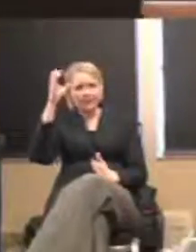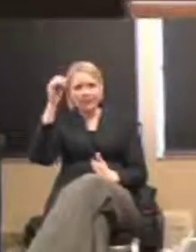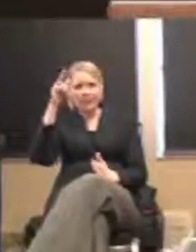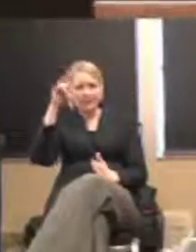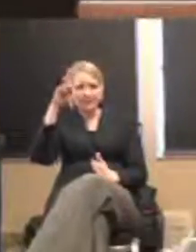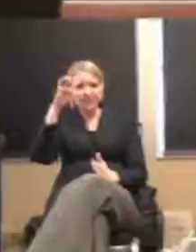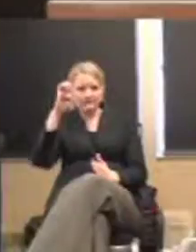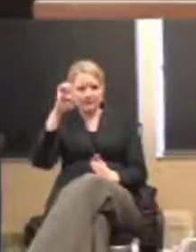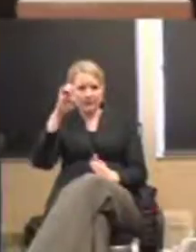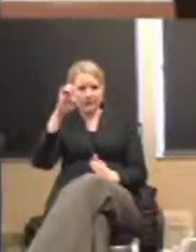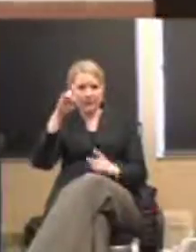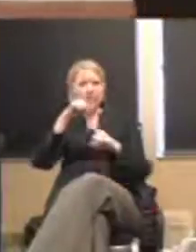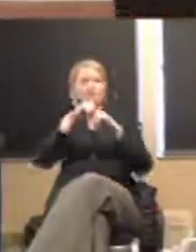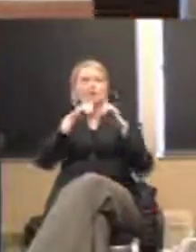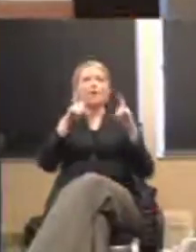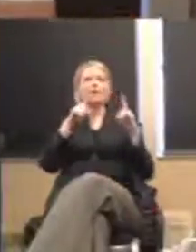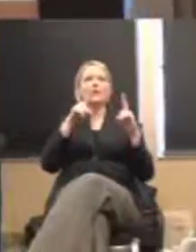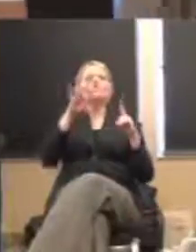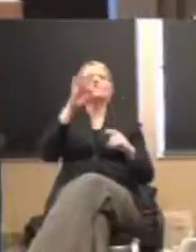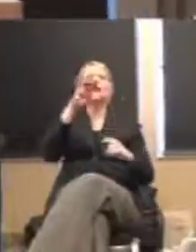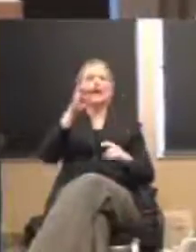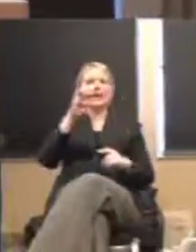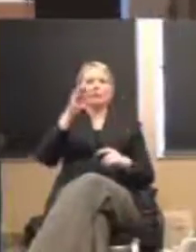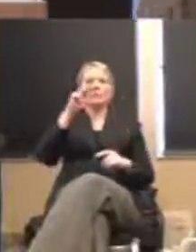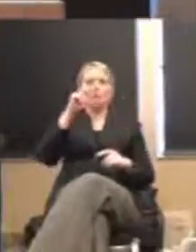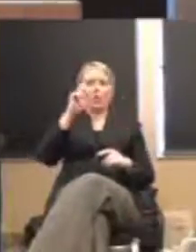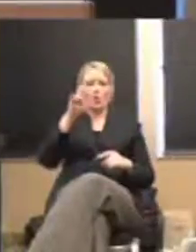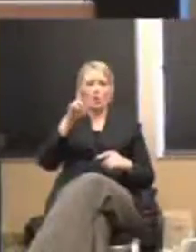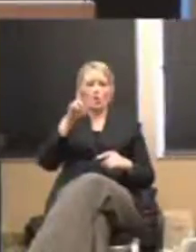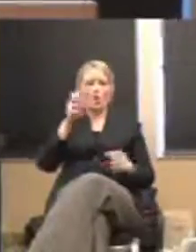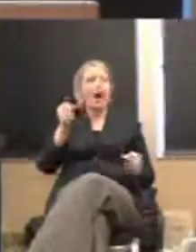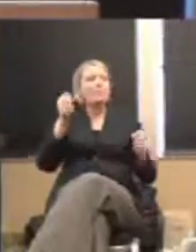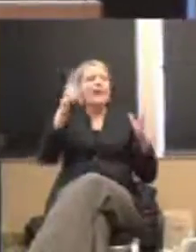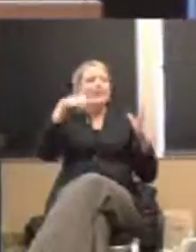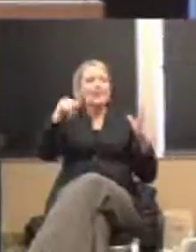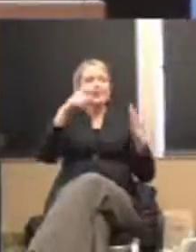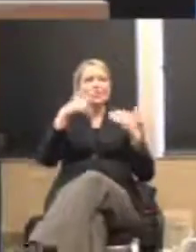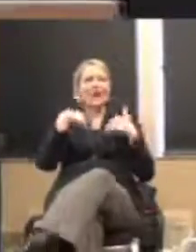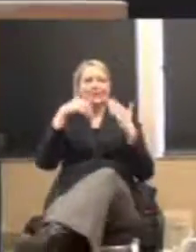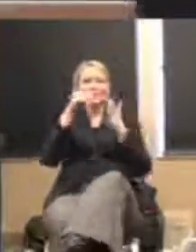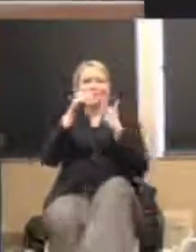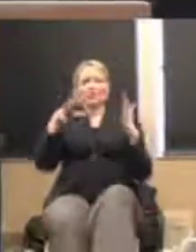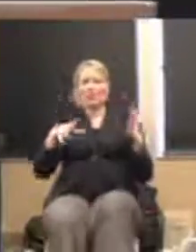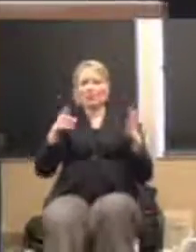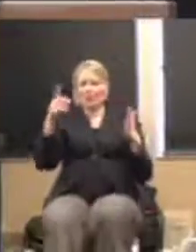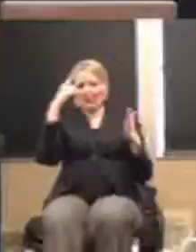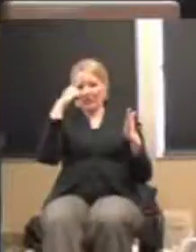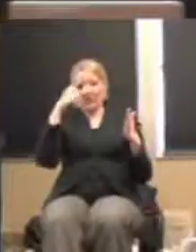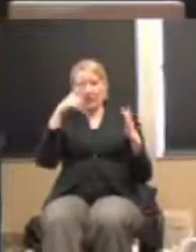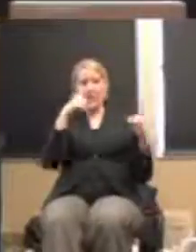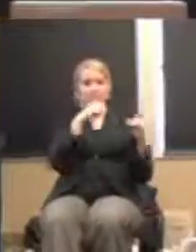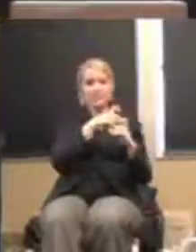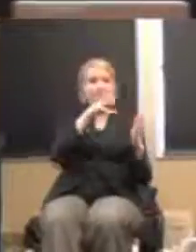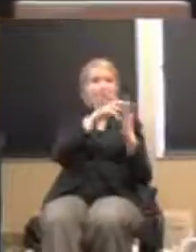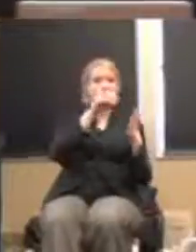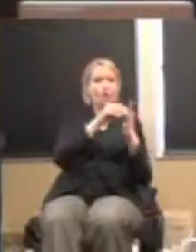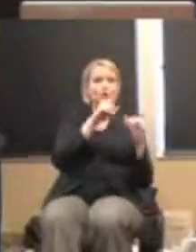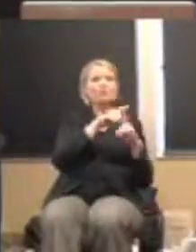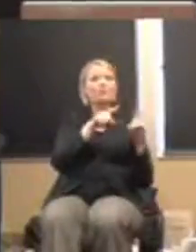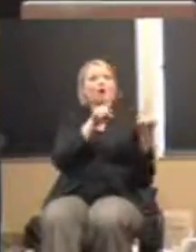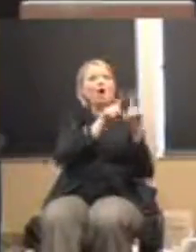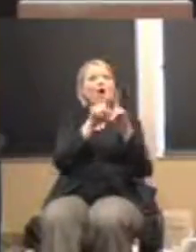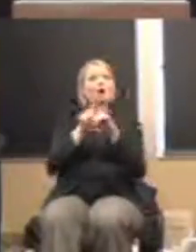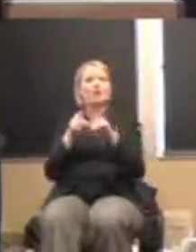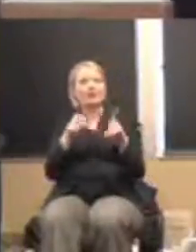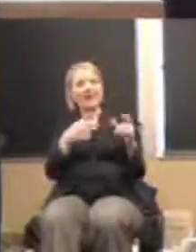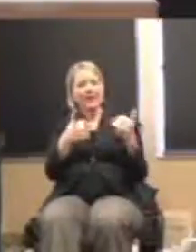the fine motor part. How many of you have students that you would consider complex learners who also